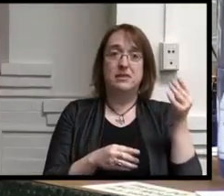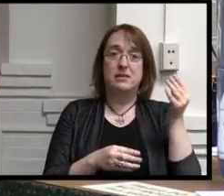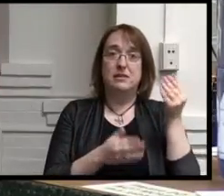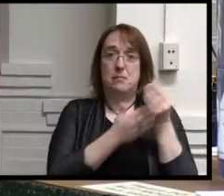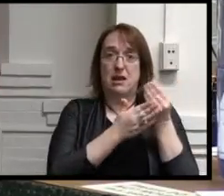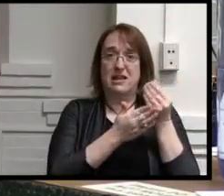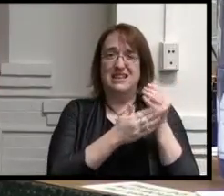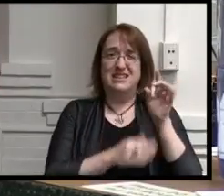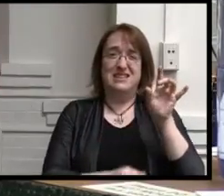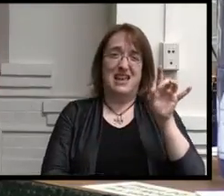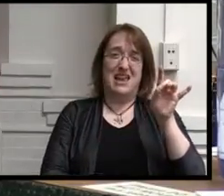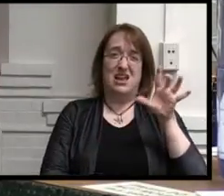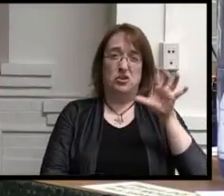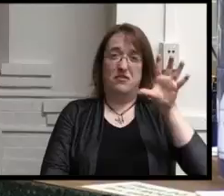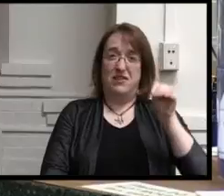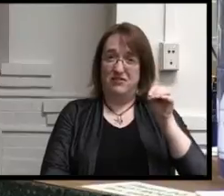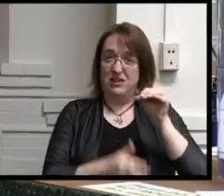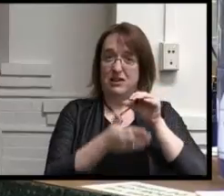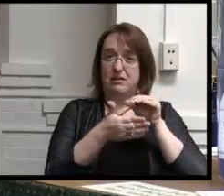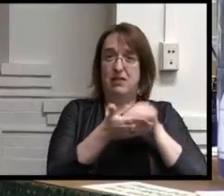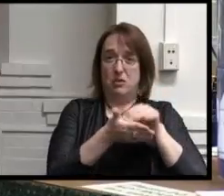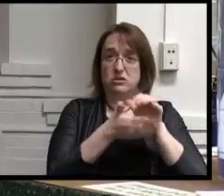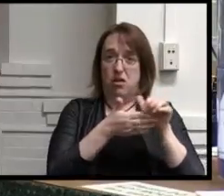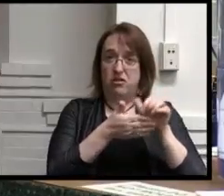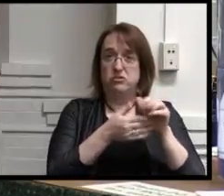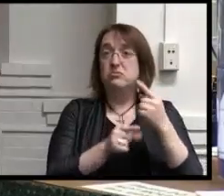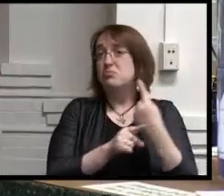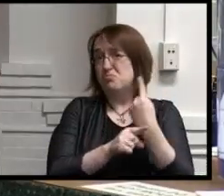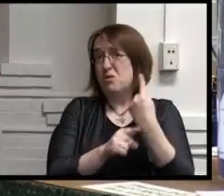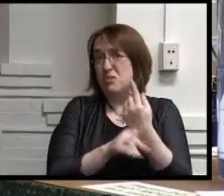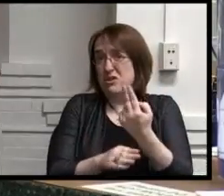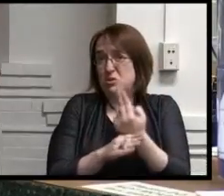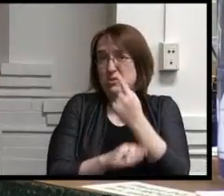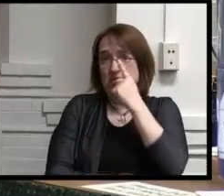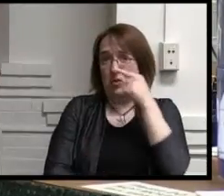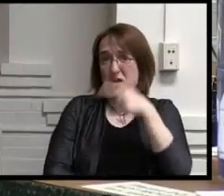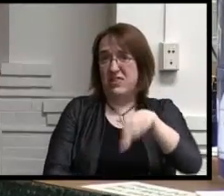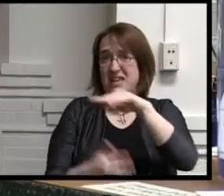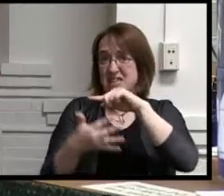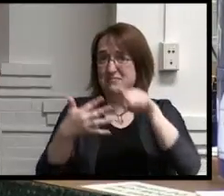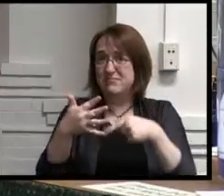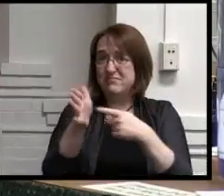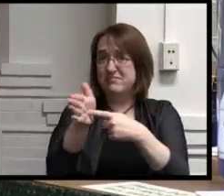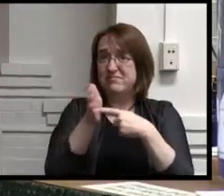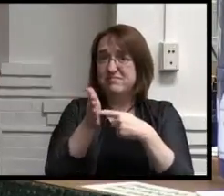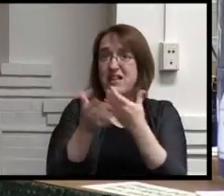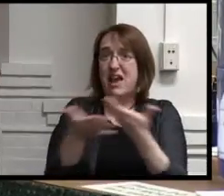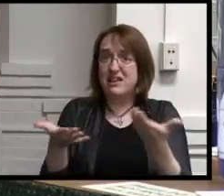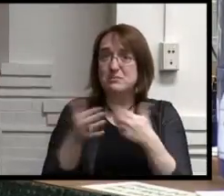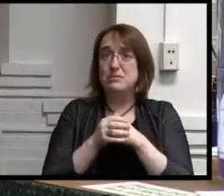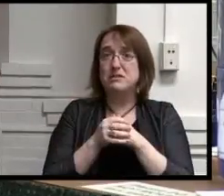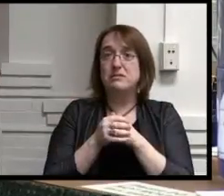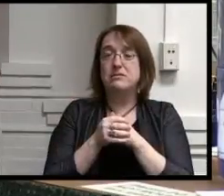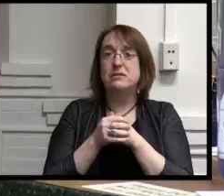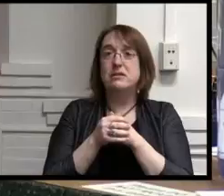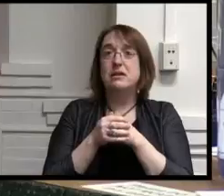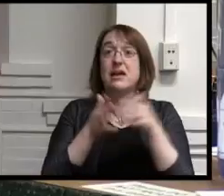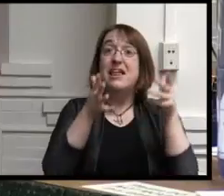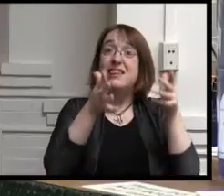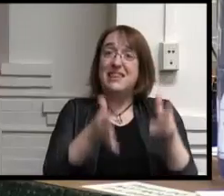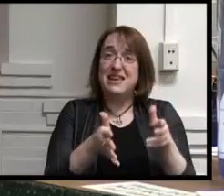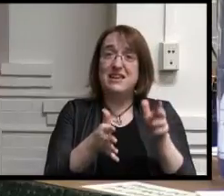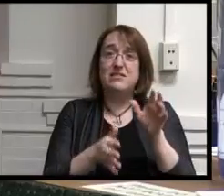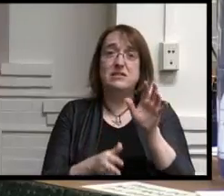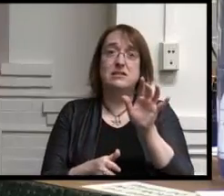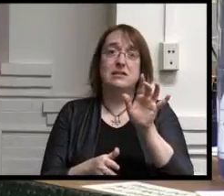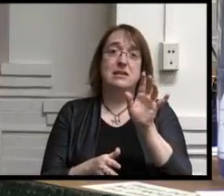almost $850,000 is an appropriate use for these essential items. It leaves